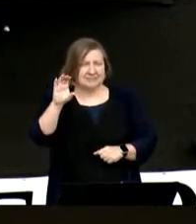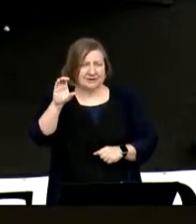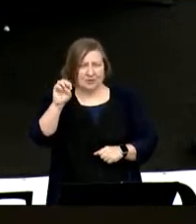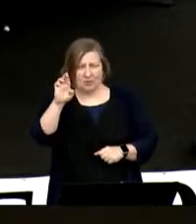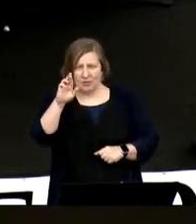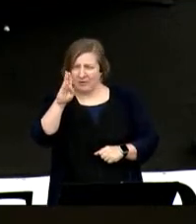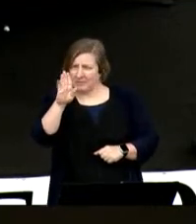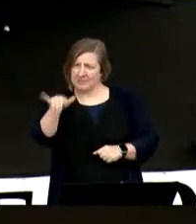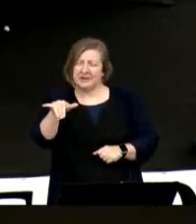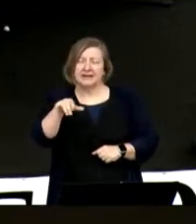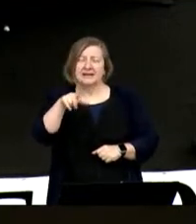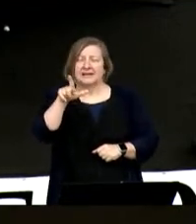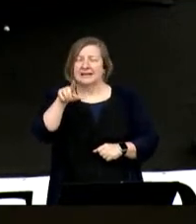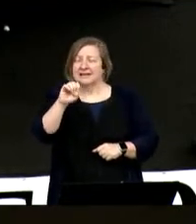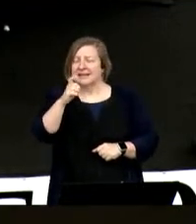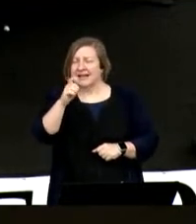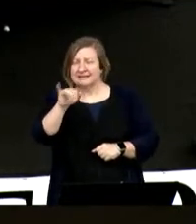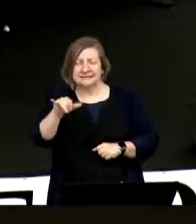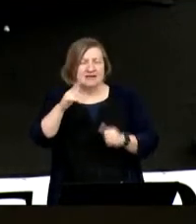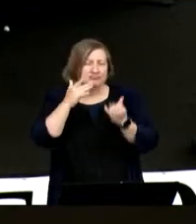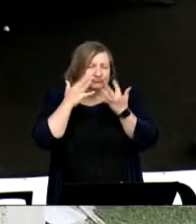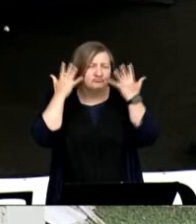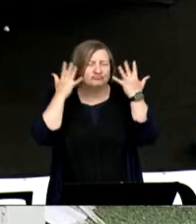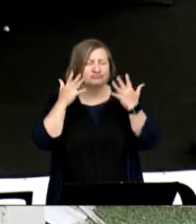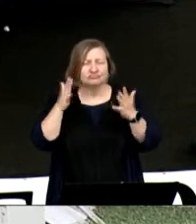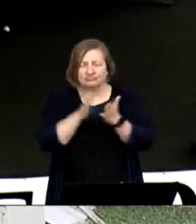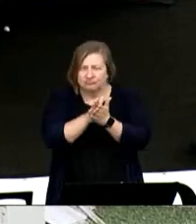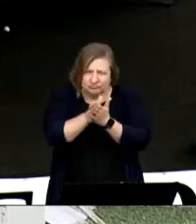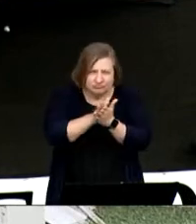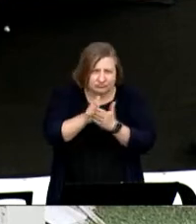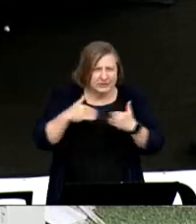Lexi is such a personable and driven young lady.